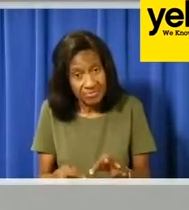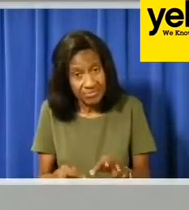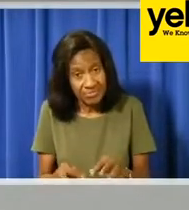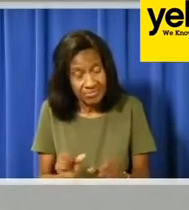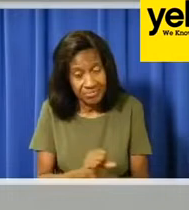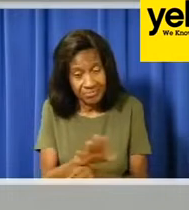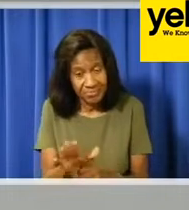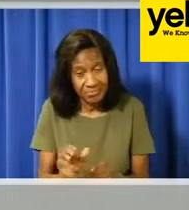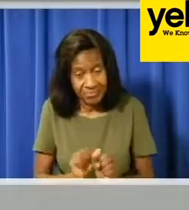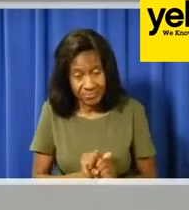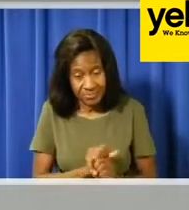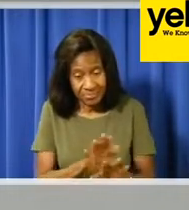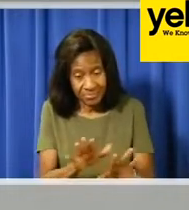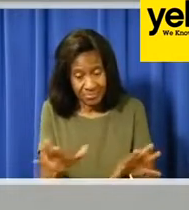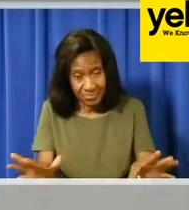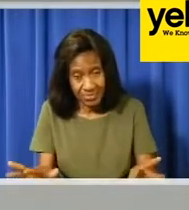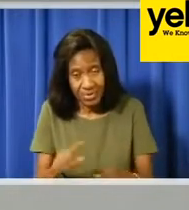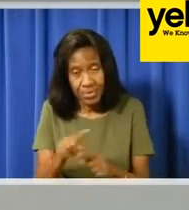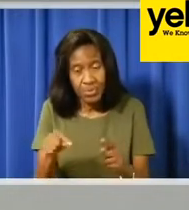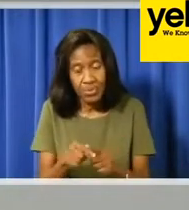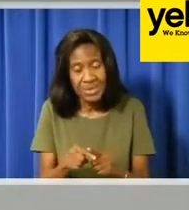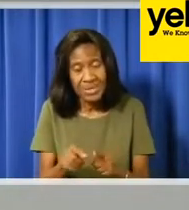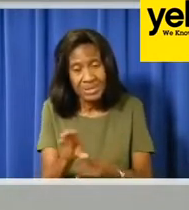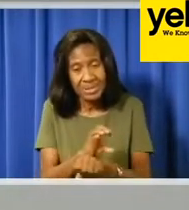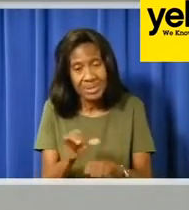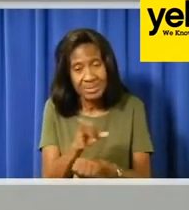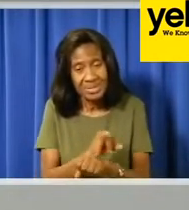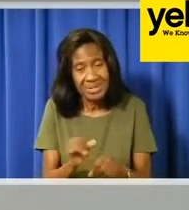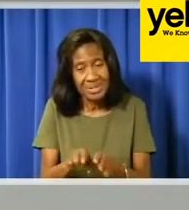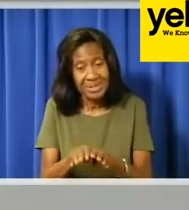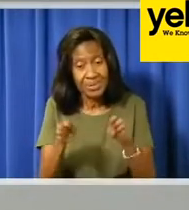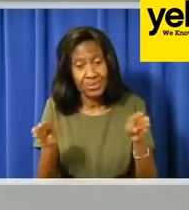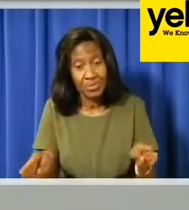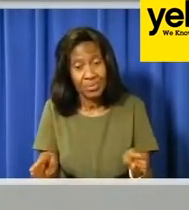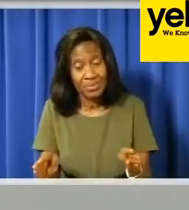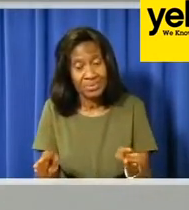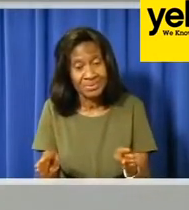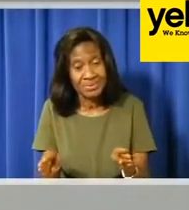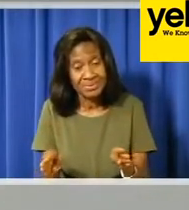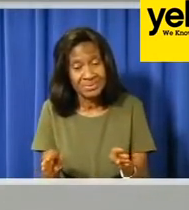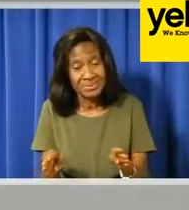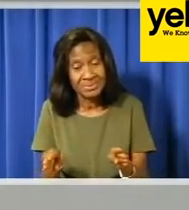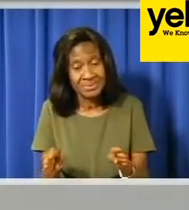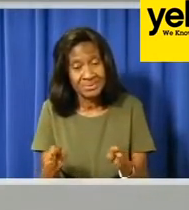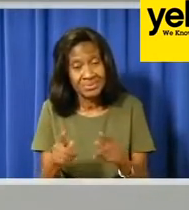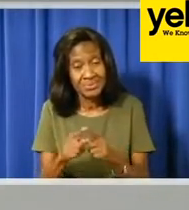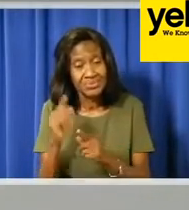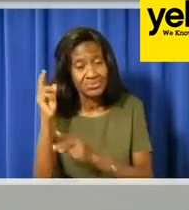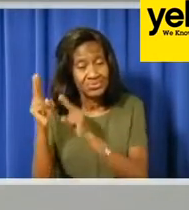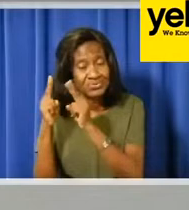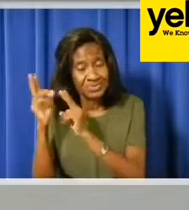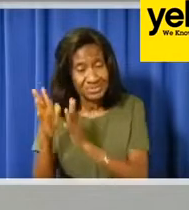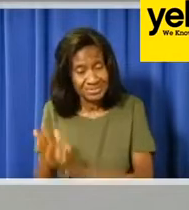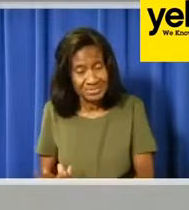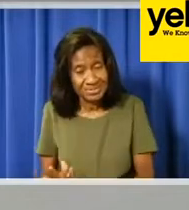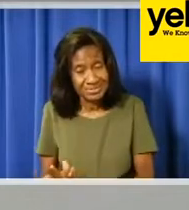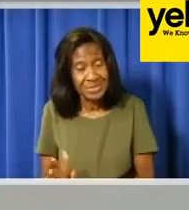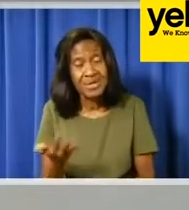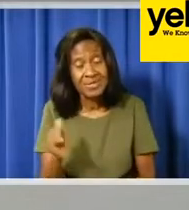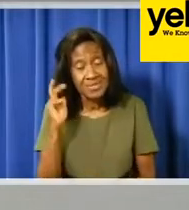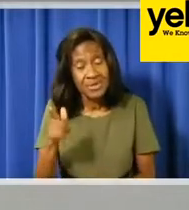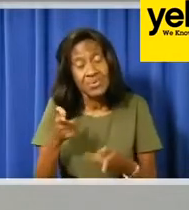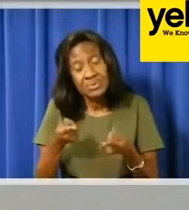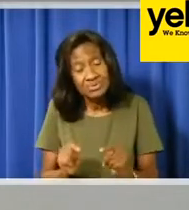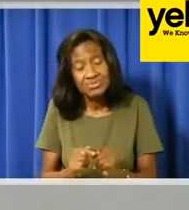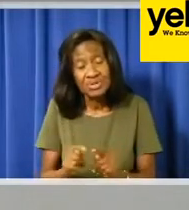those actions as we feel are necessary to protect the country as a whole and particular areas